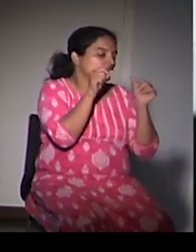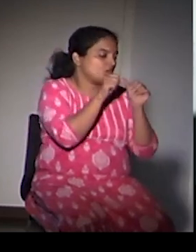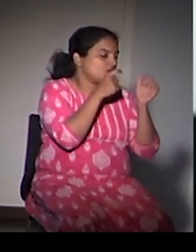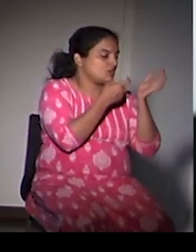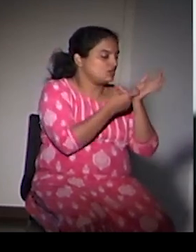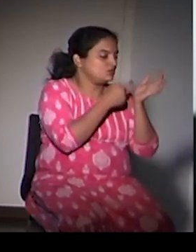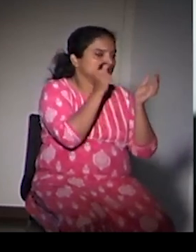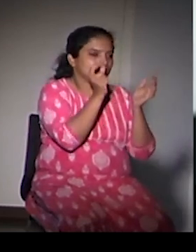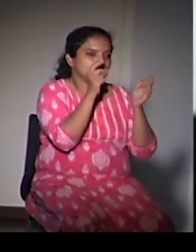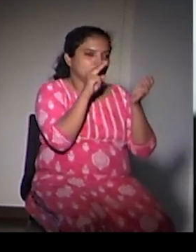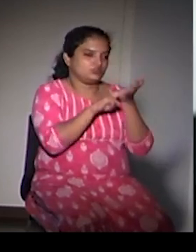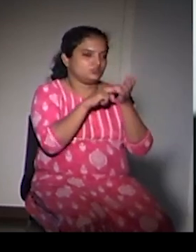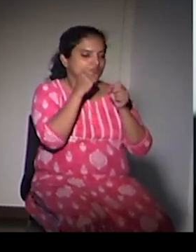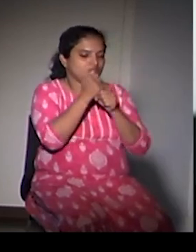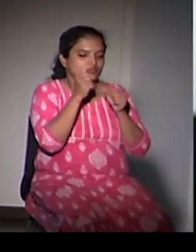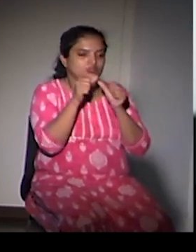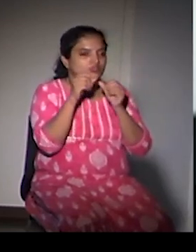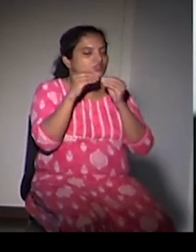time.